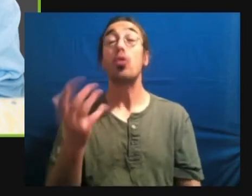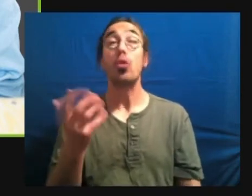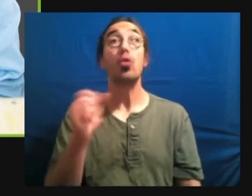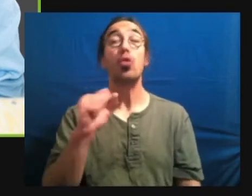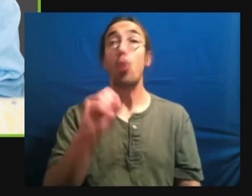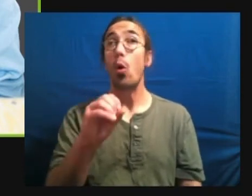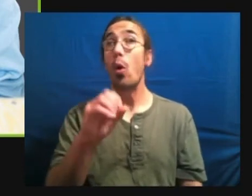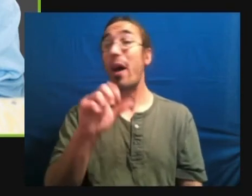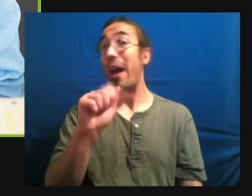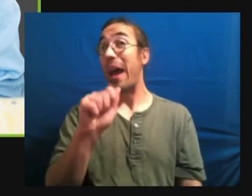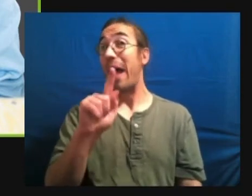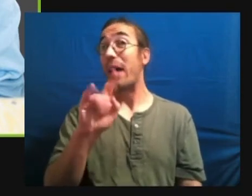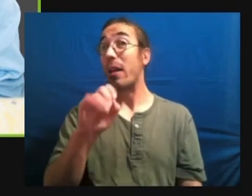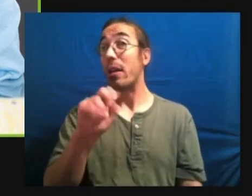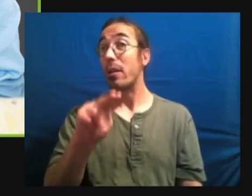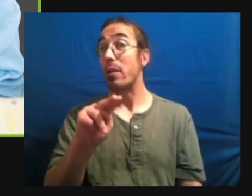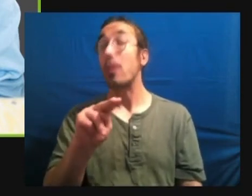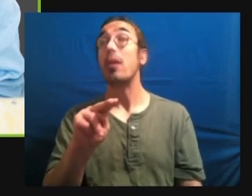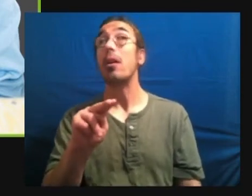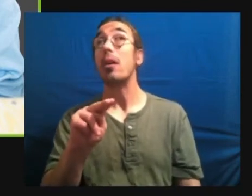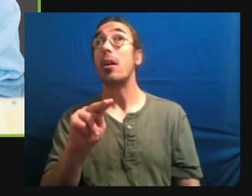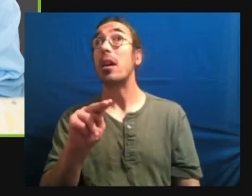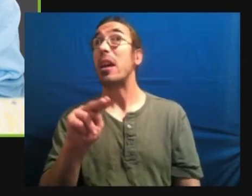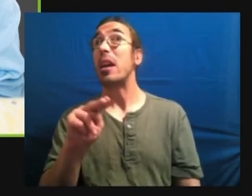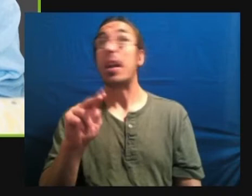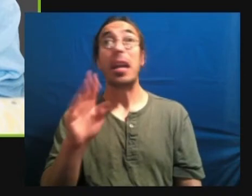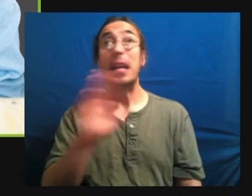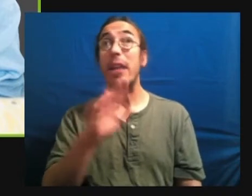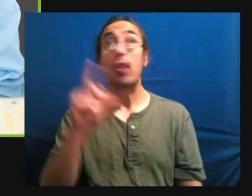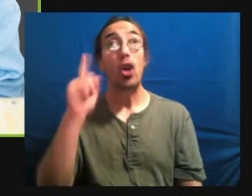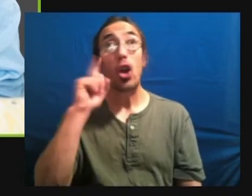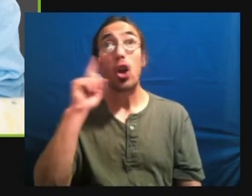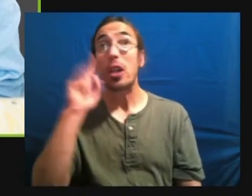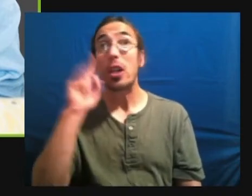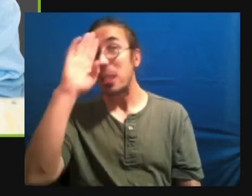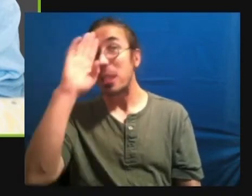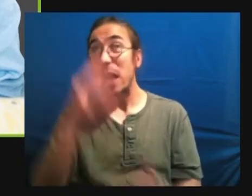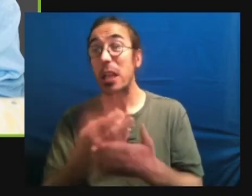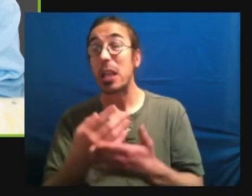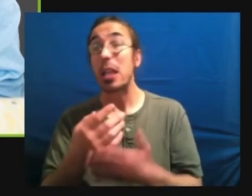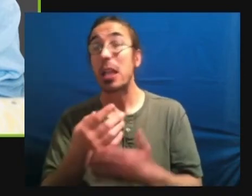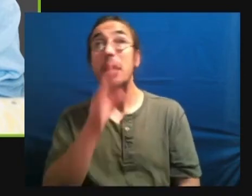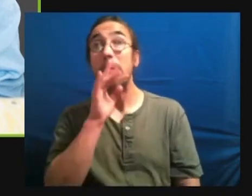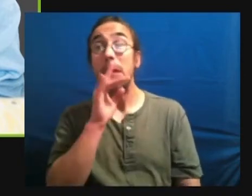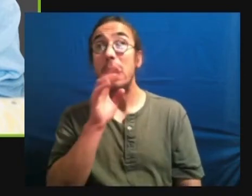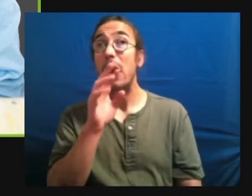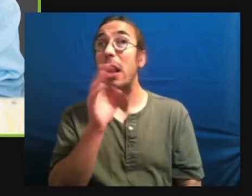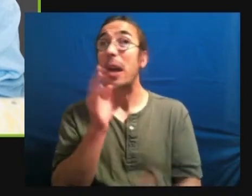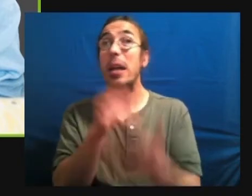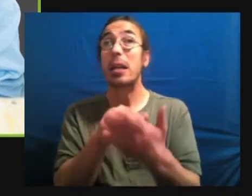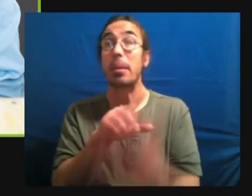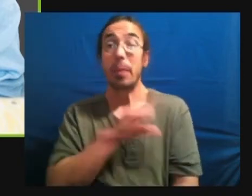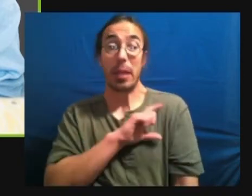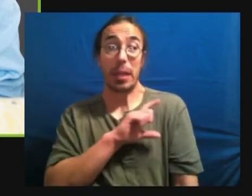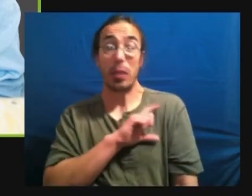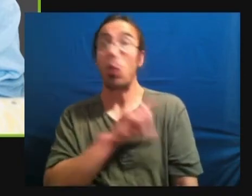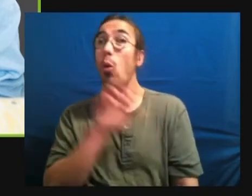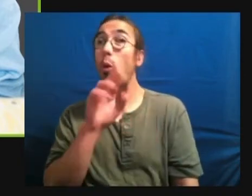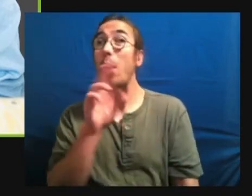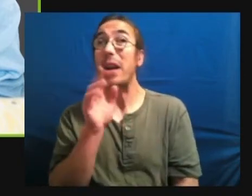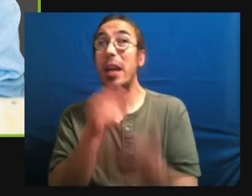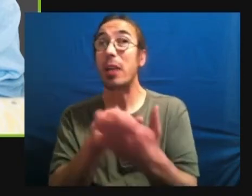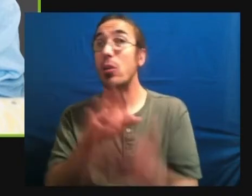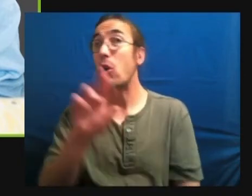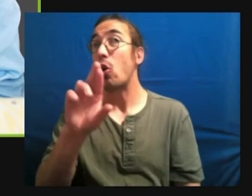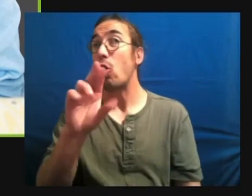he's never heard his son say a racist thing, and his son's a cop. And he might feel, just as an instinct, a knee